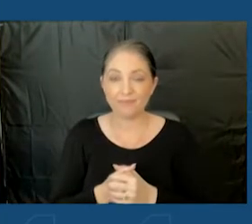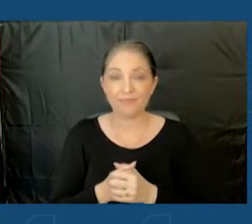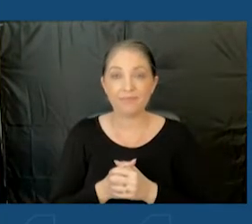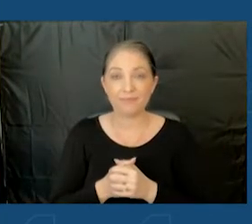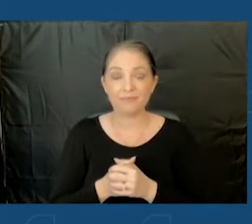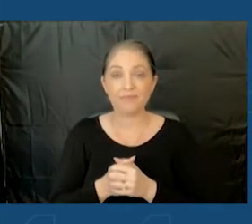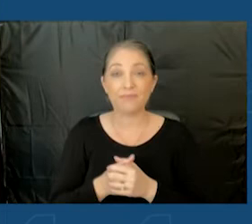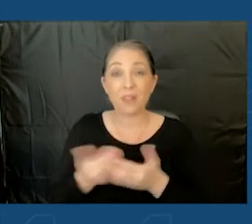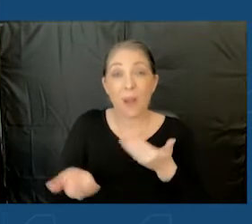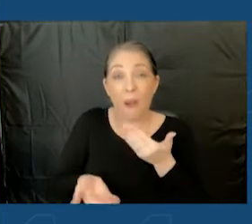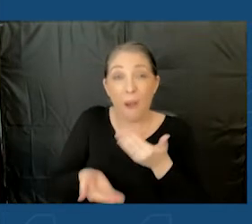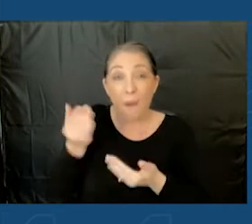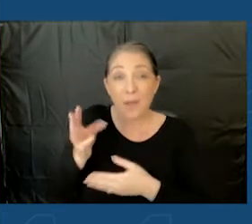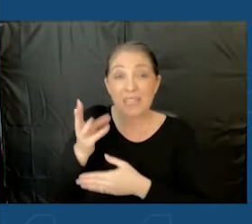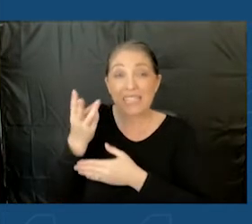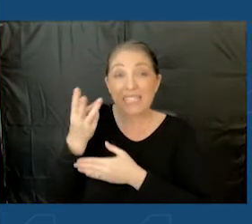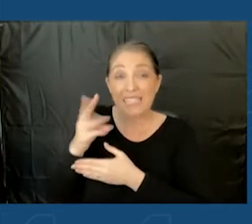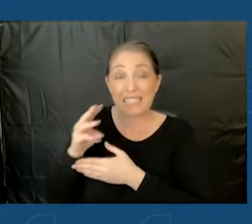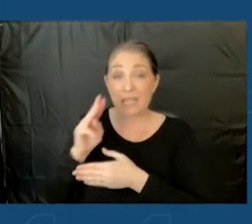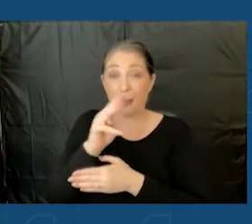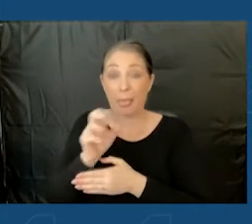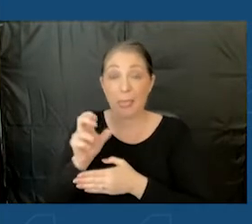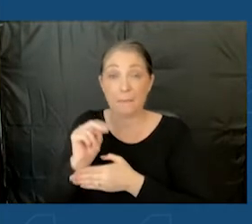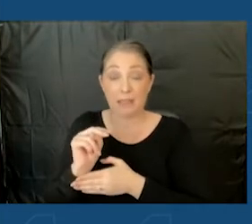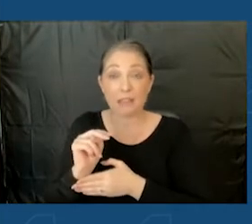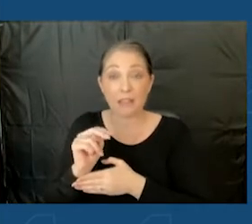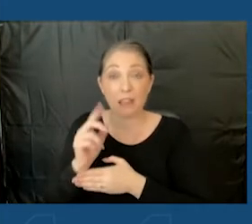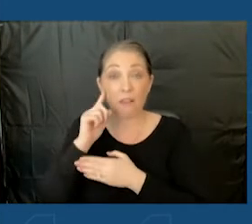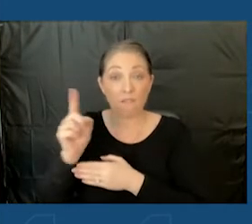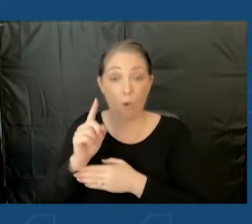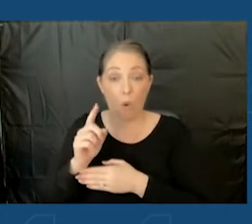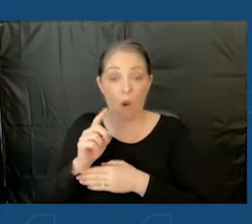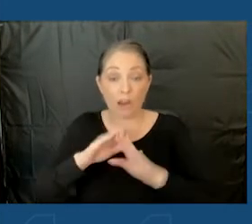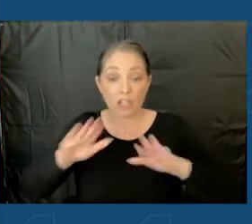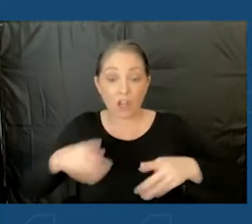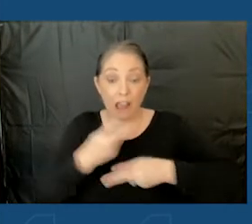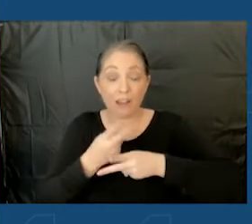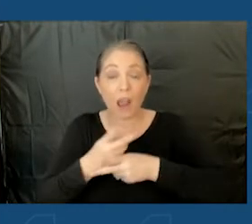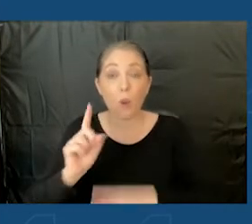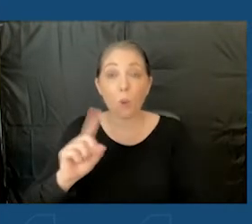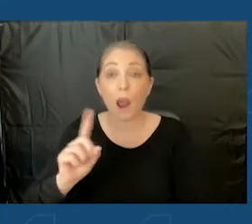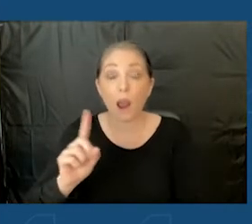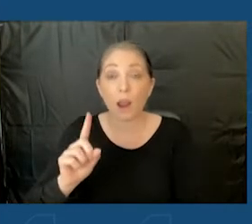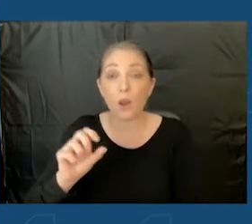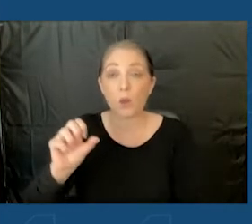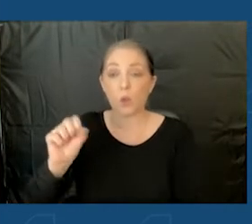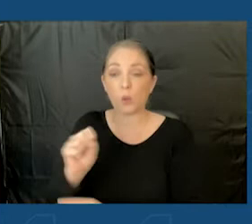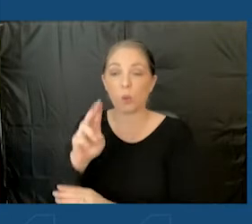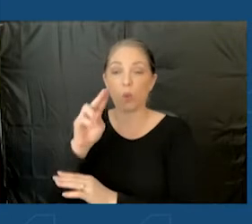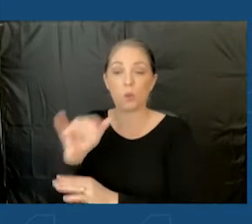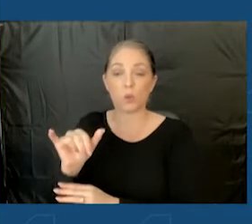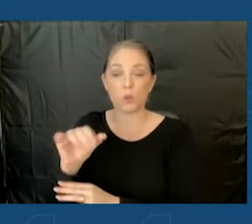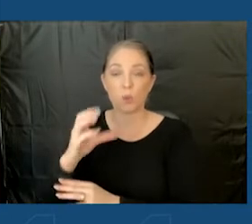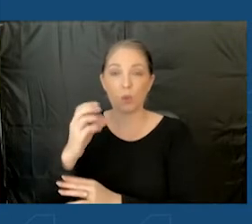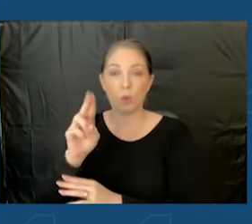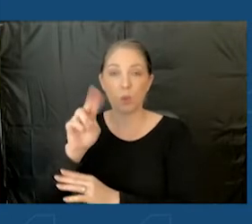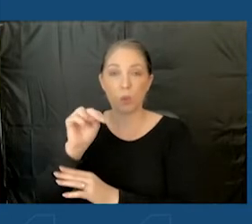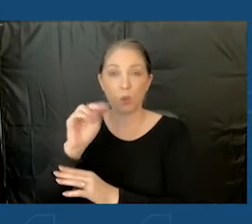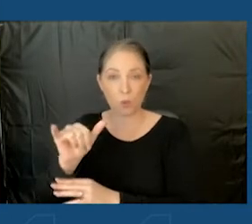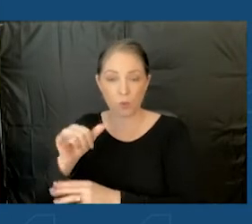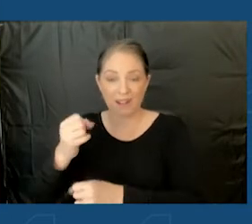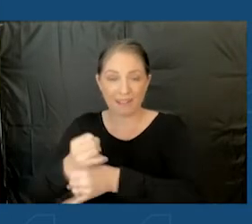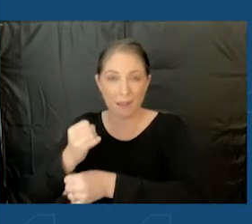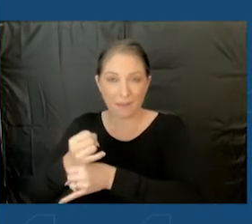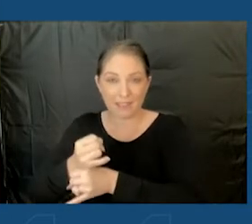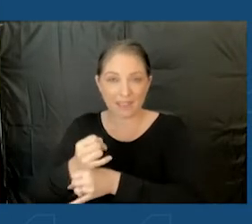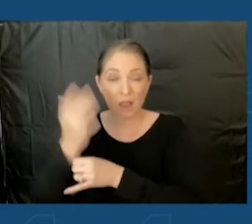almost $16 million went to expand child care. Where? At SUNY and CUNY campuses, because if we want